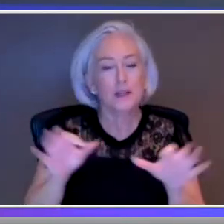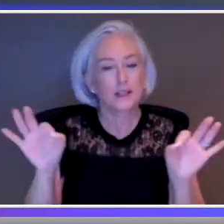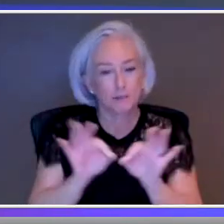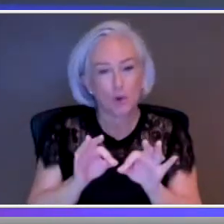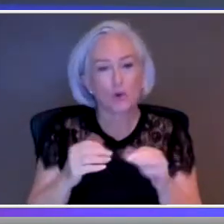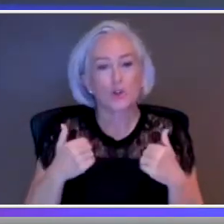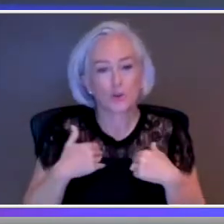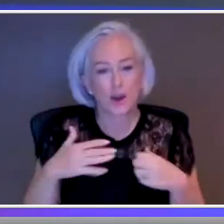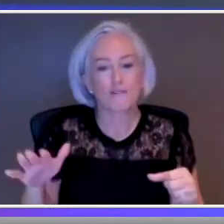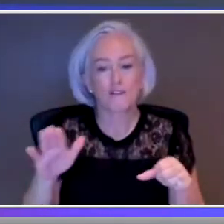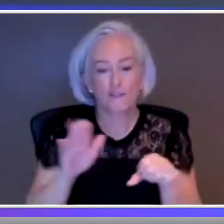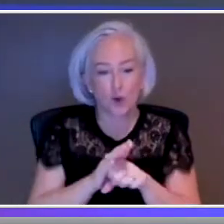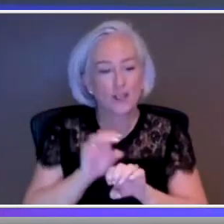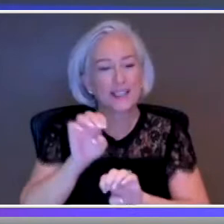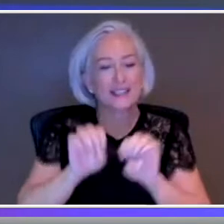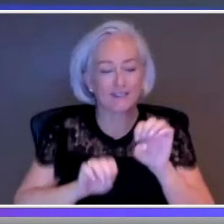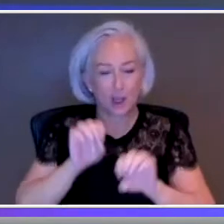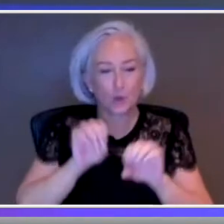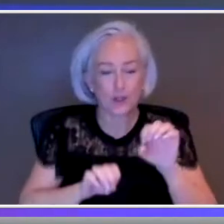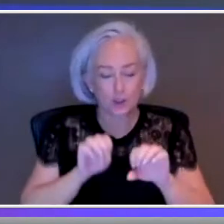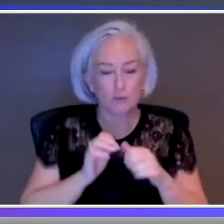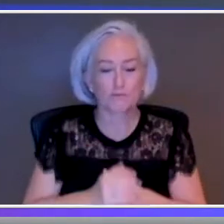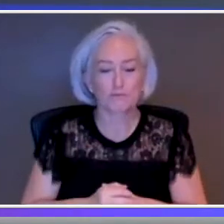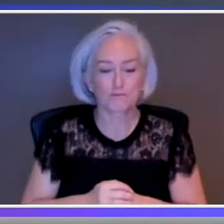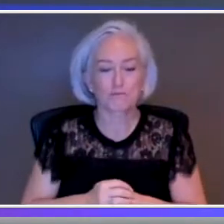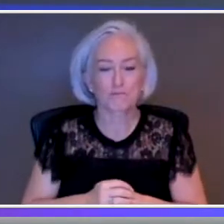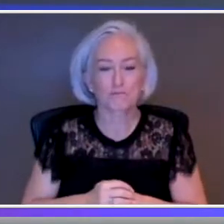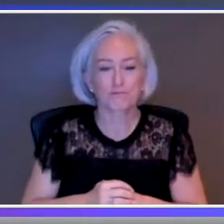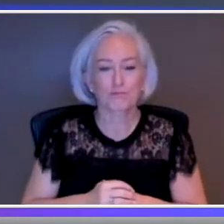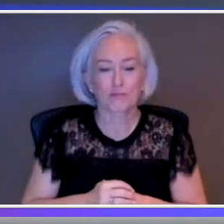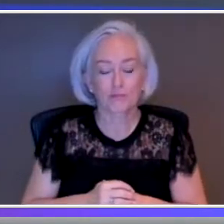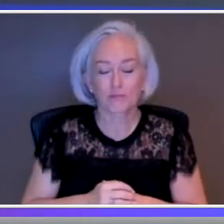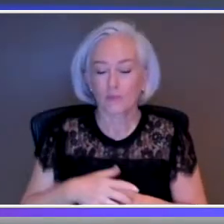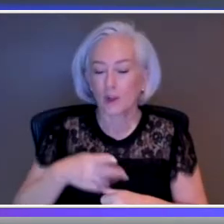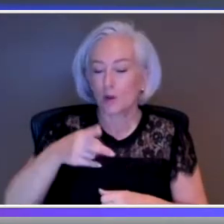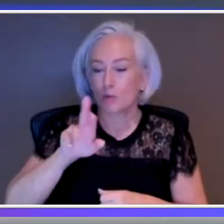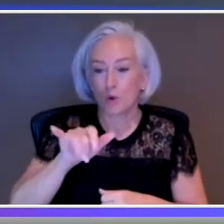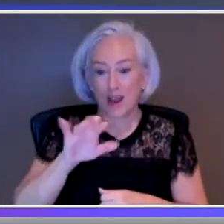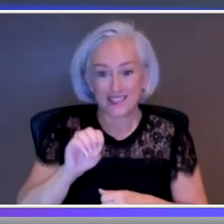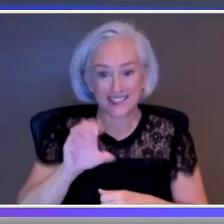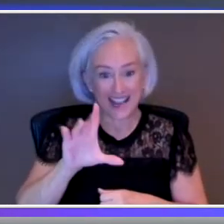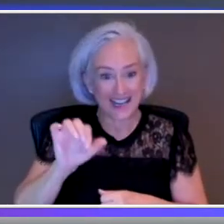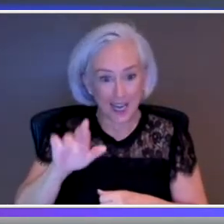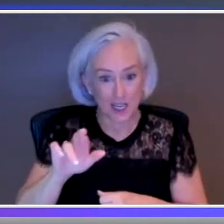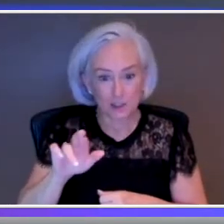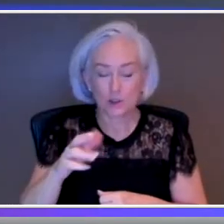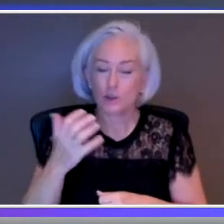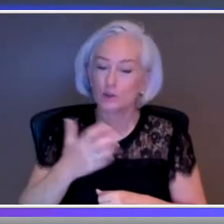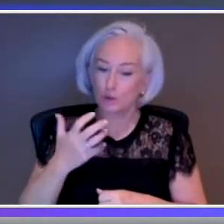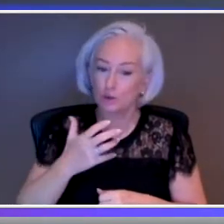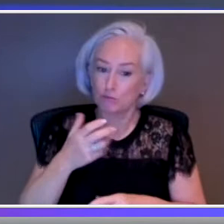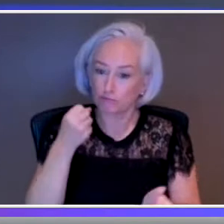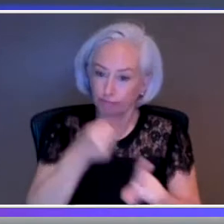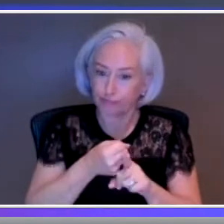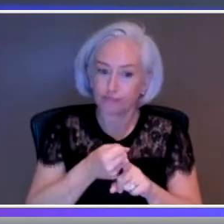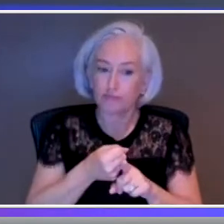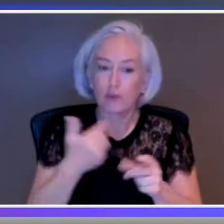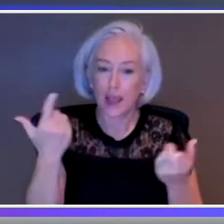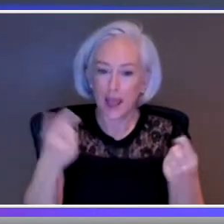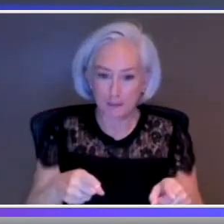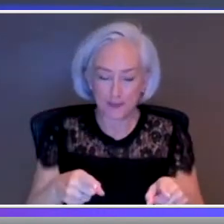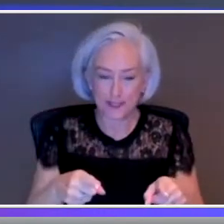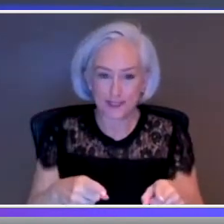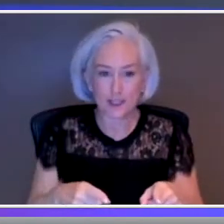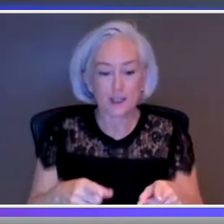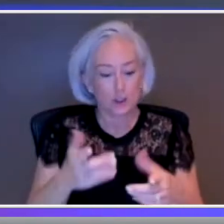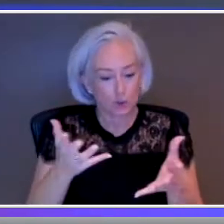evaluation. As we mentioned before, prostate cancer is a real thing, and we want to make sure we evaluate for that before we proceed with treatment options